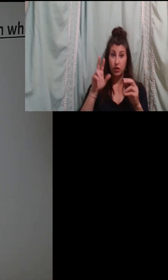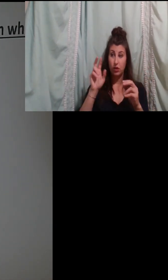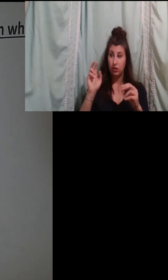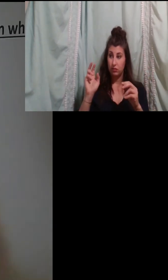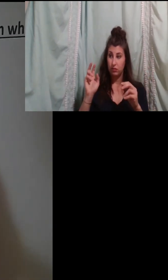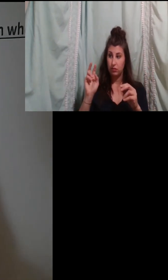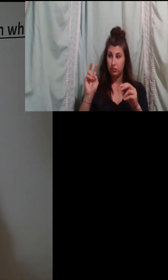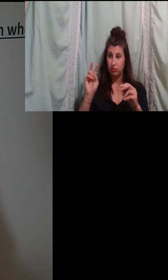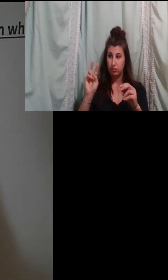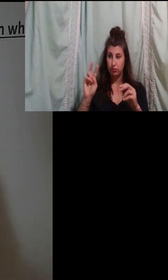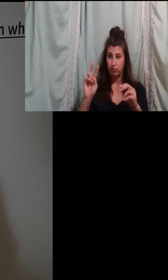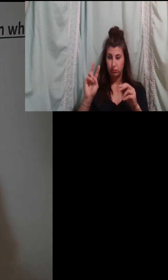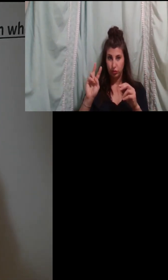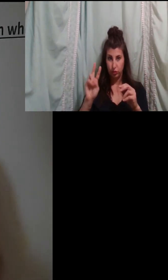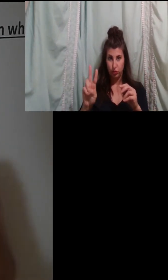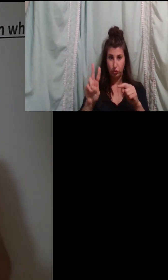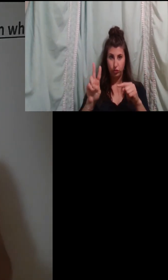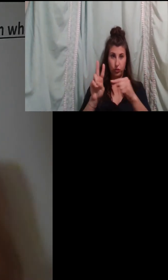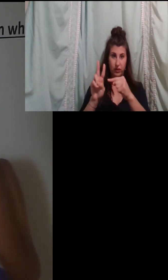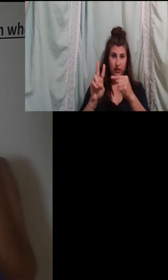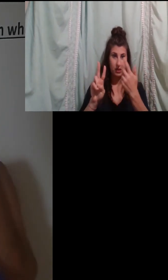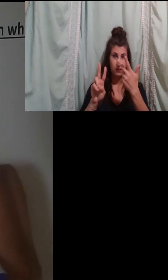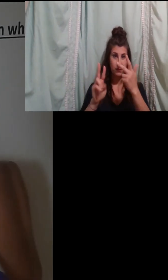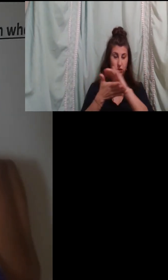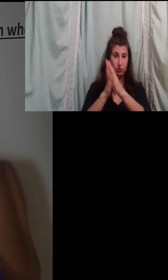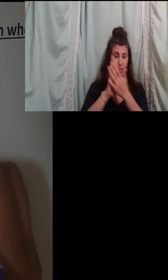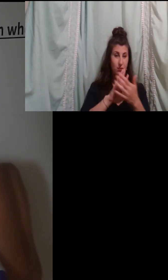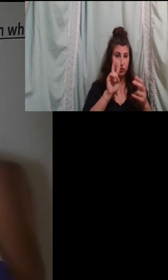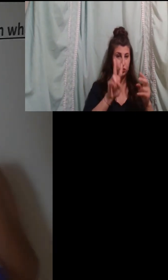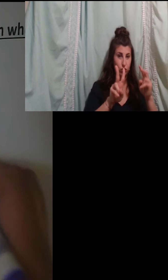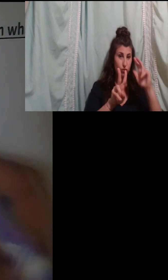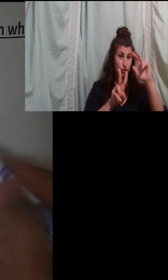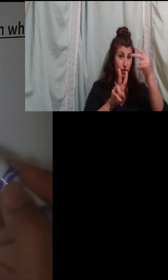So 2 to the negative third is now 2 to the third, and